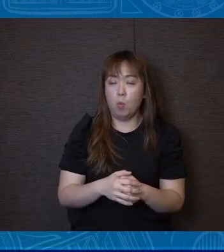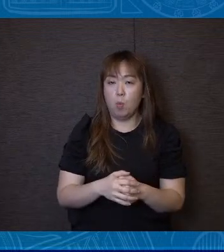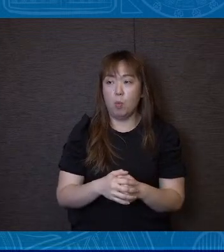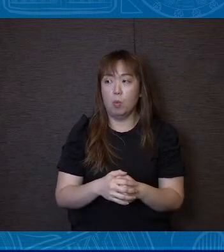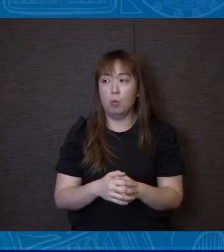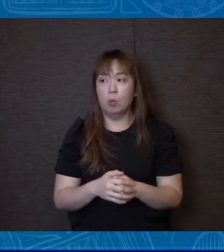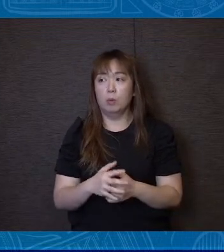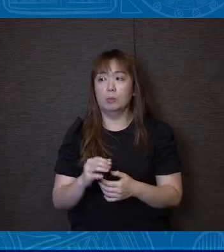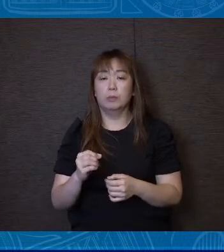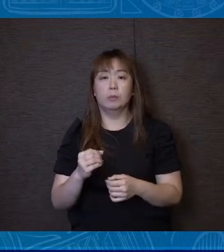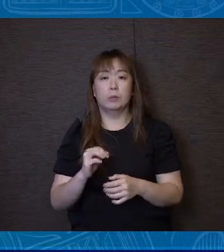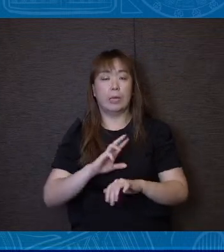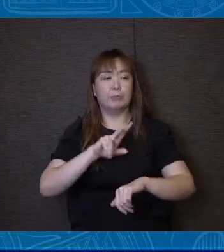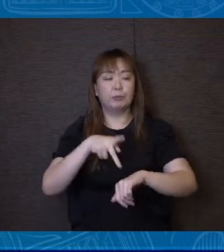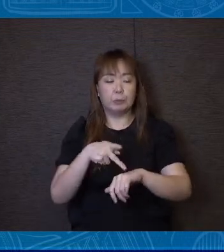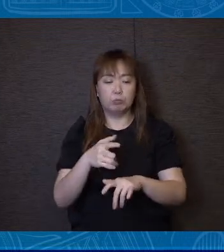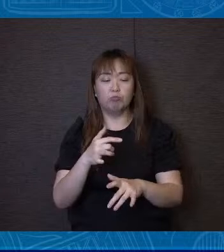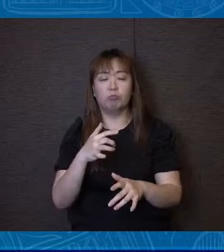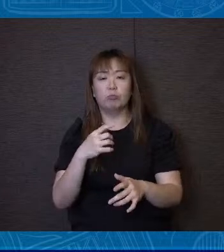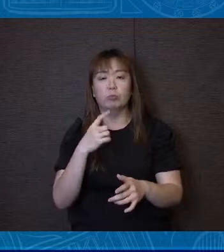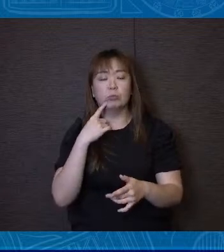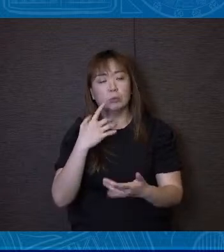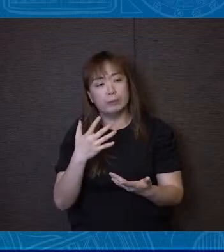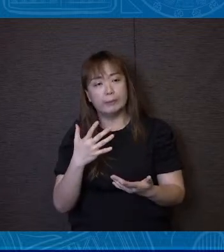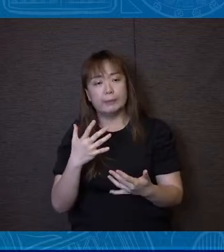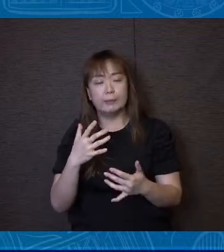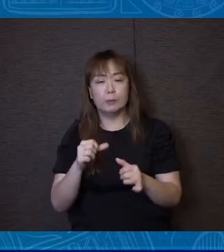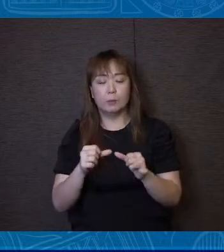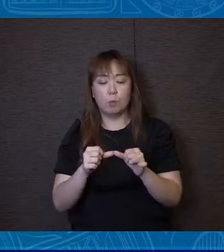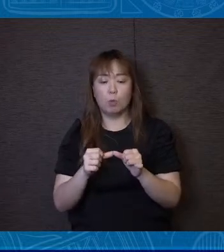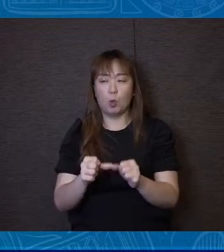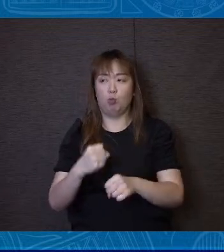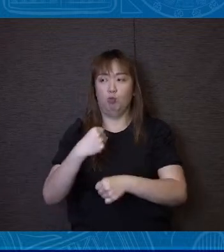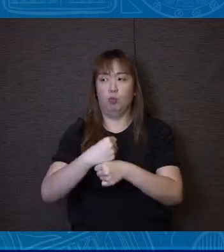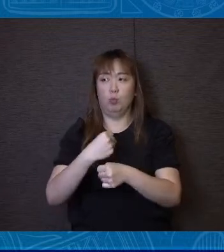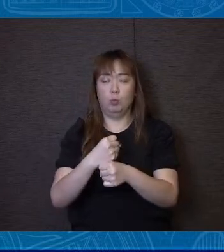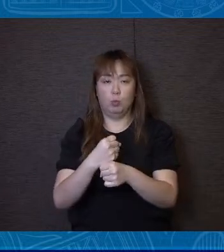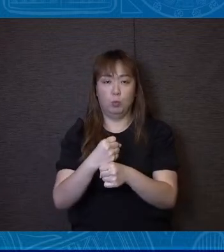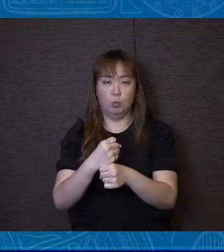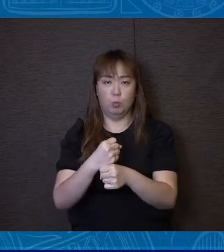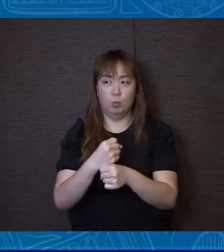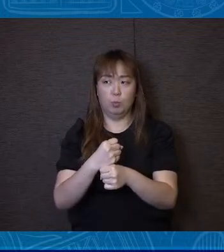Well, keep it up to date. That's the very first one. No, but seriously,